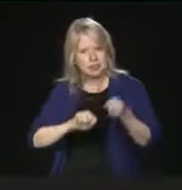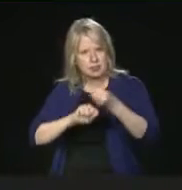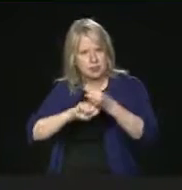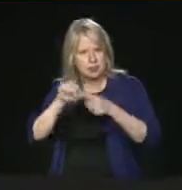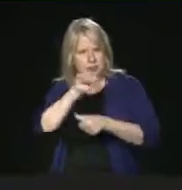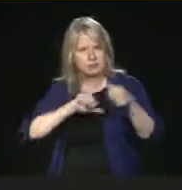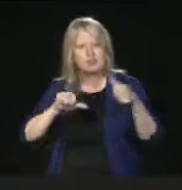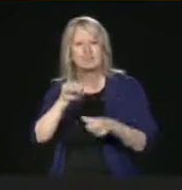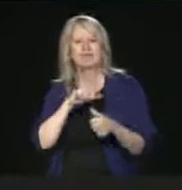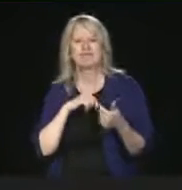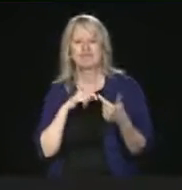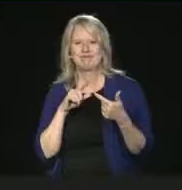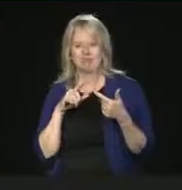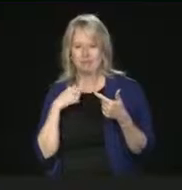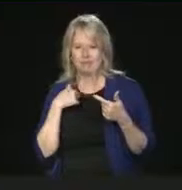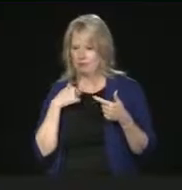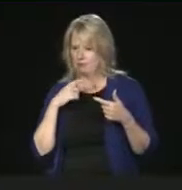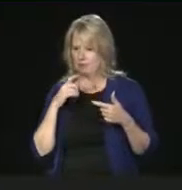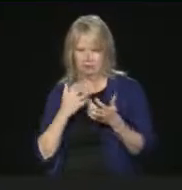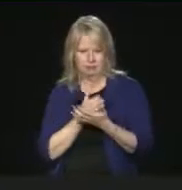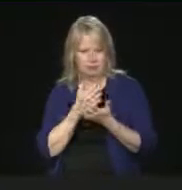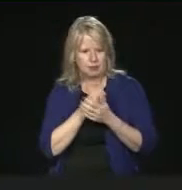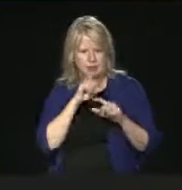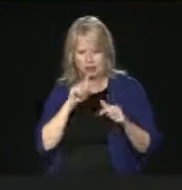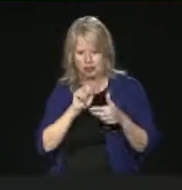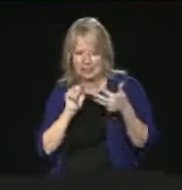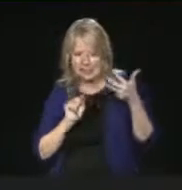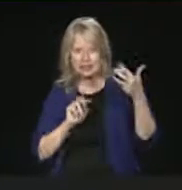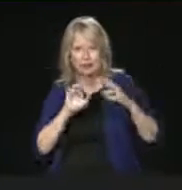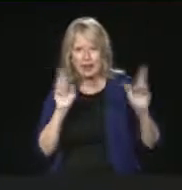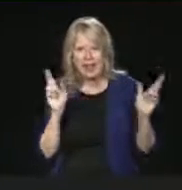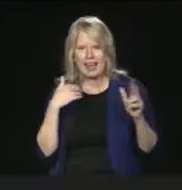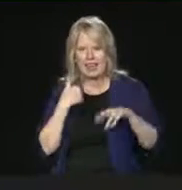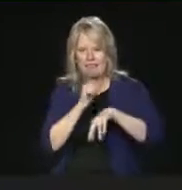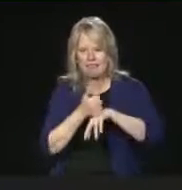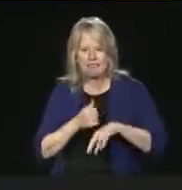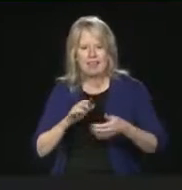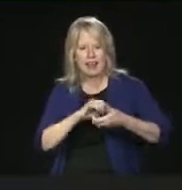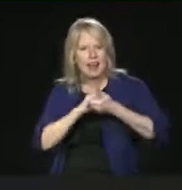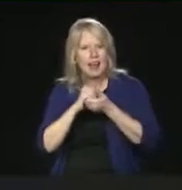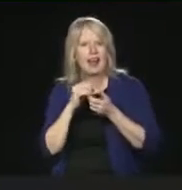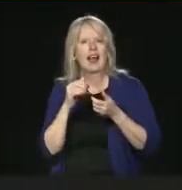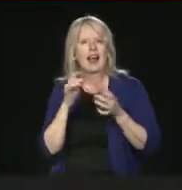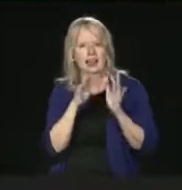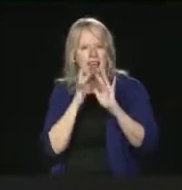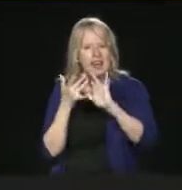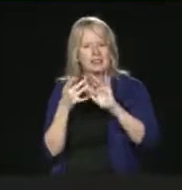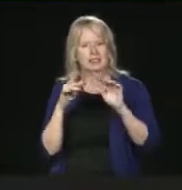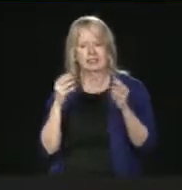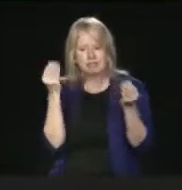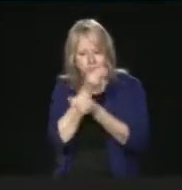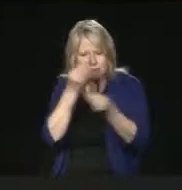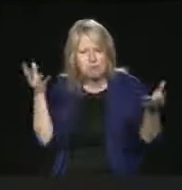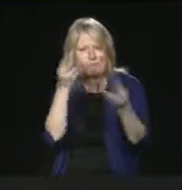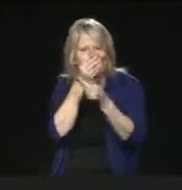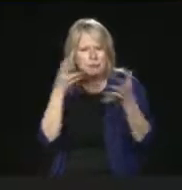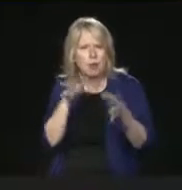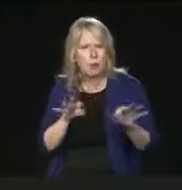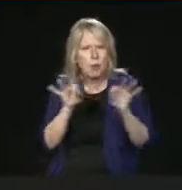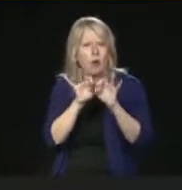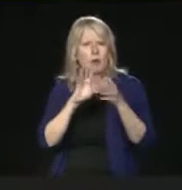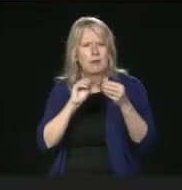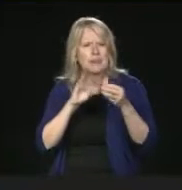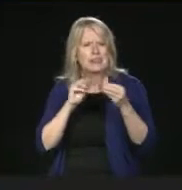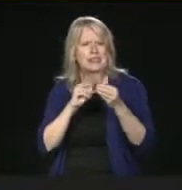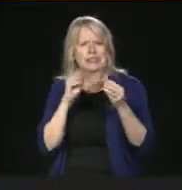We need to make sure we're using all different methods to connect and pass important messages to Canadians on how to stay safe and